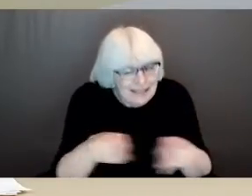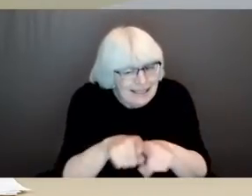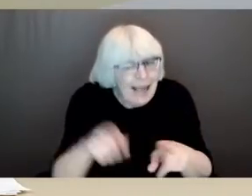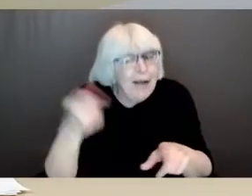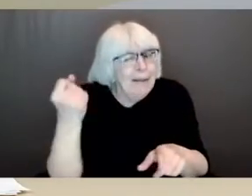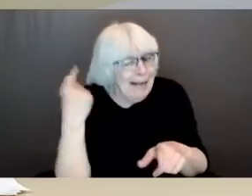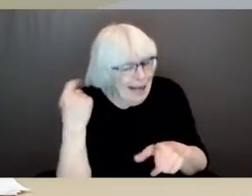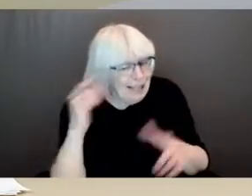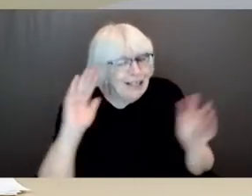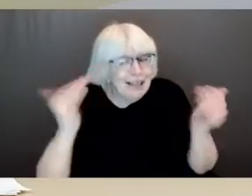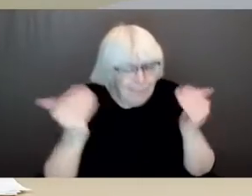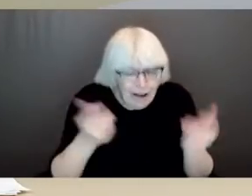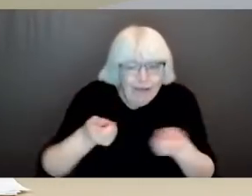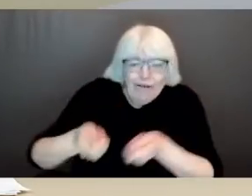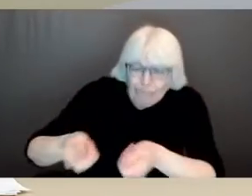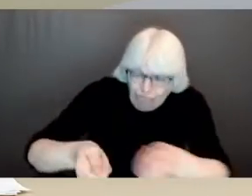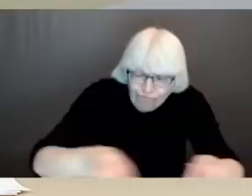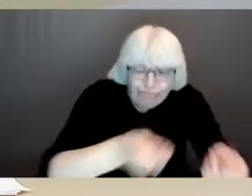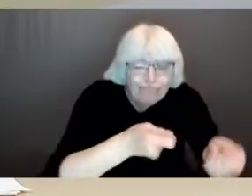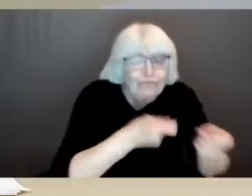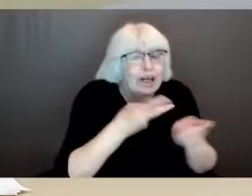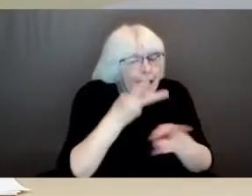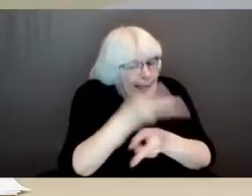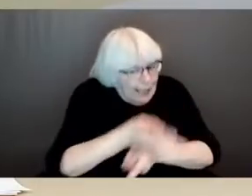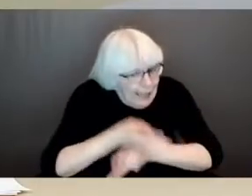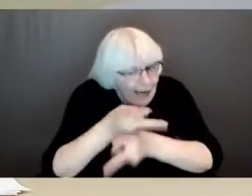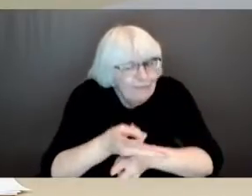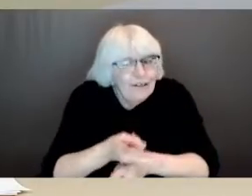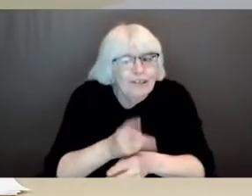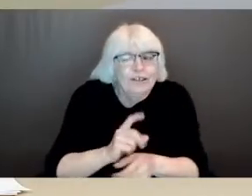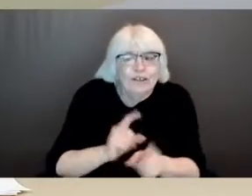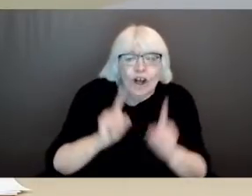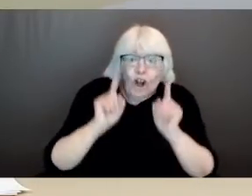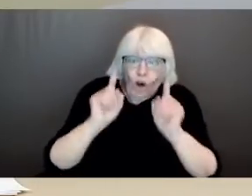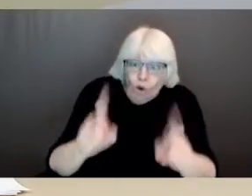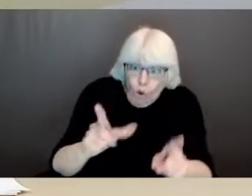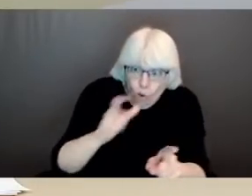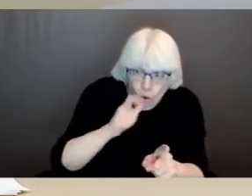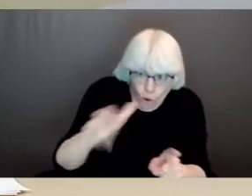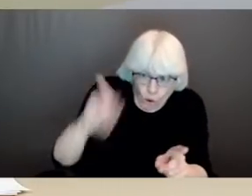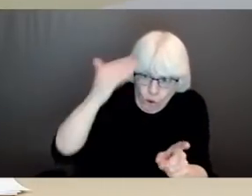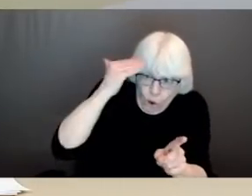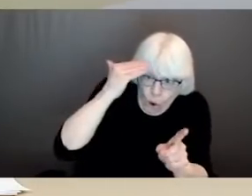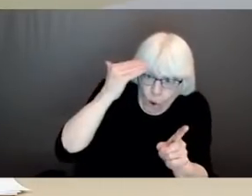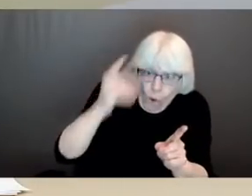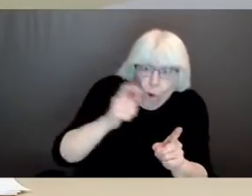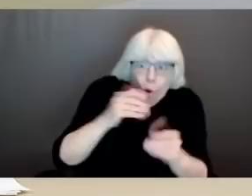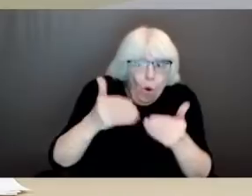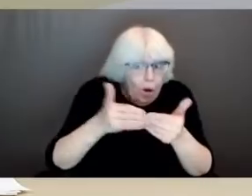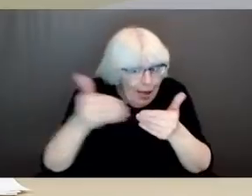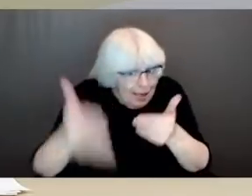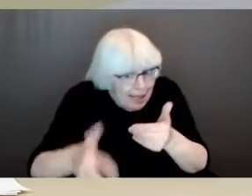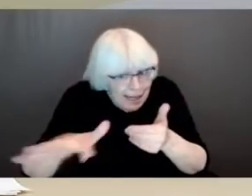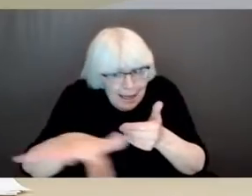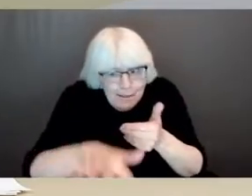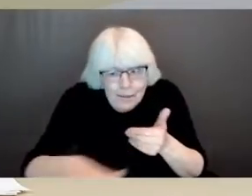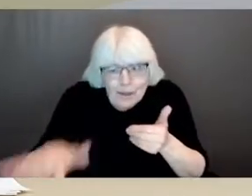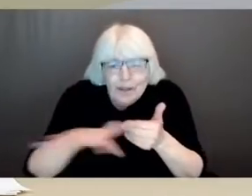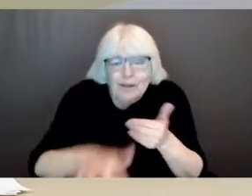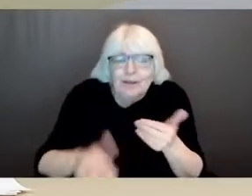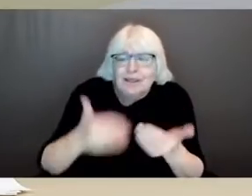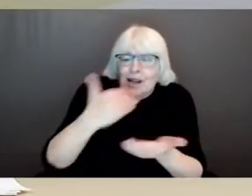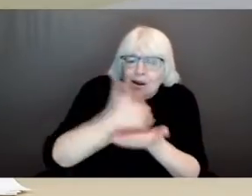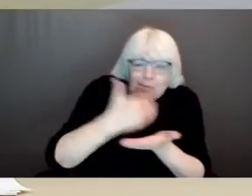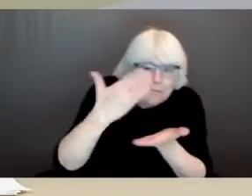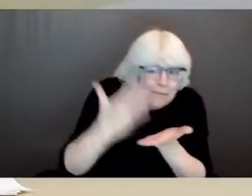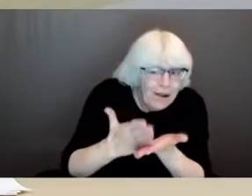precautions. Children should visit people they know in their neighborhood or apartment building. Communal treat bowls should be avoided, and